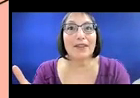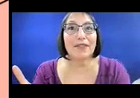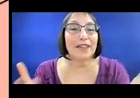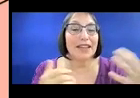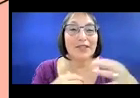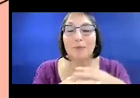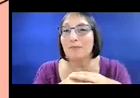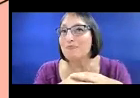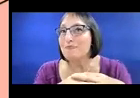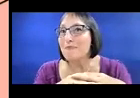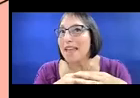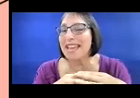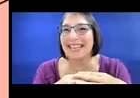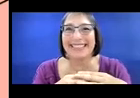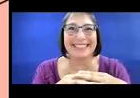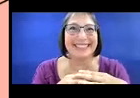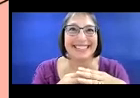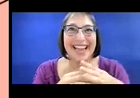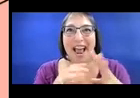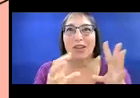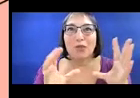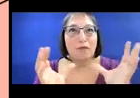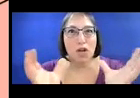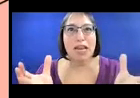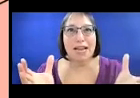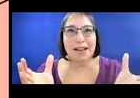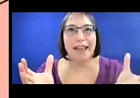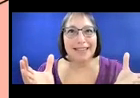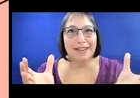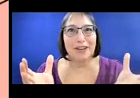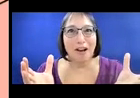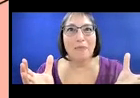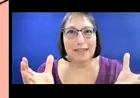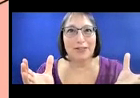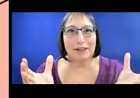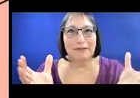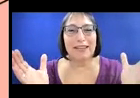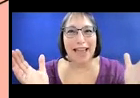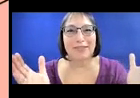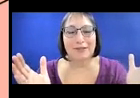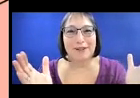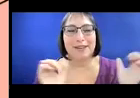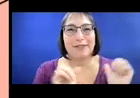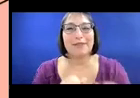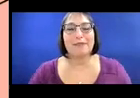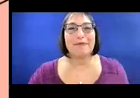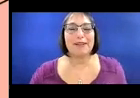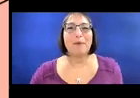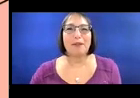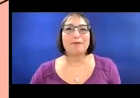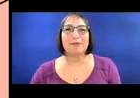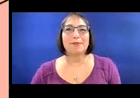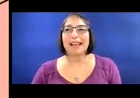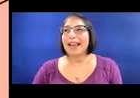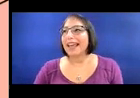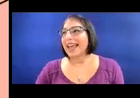this sort of cooking and teaching competition over the last two years that we've been going